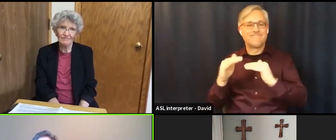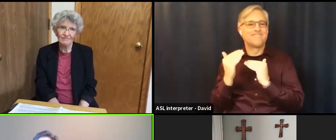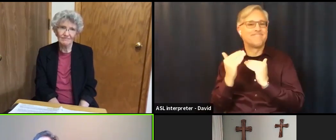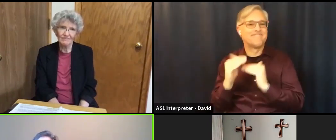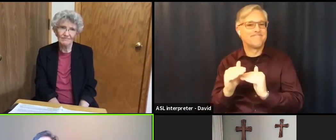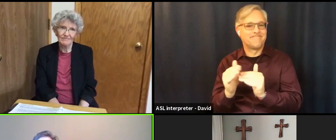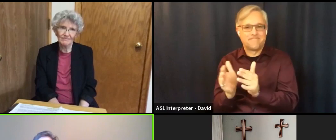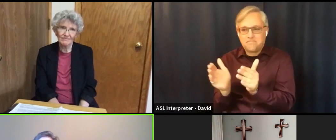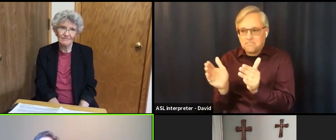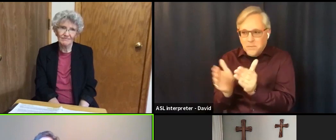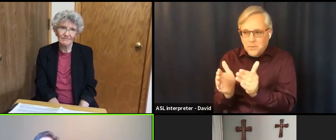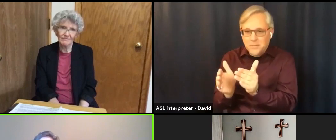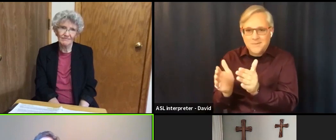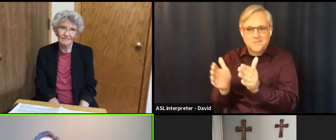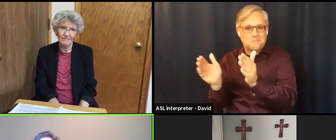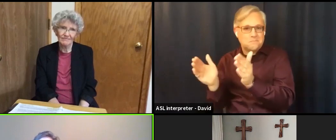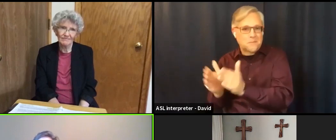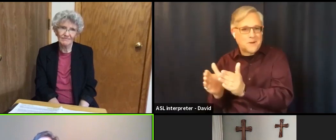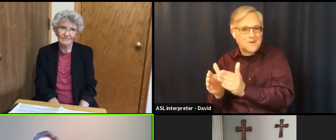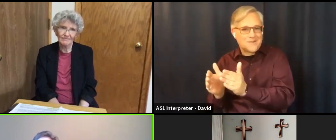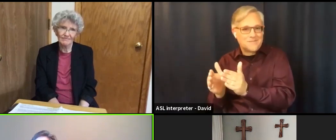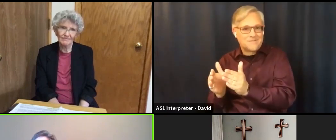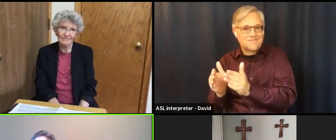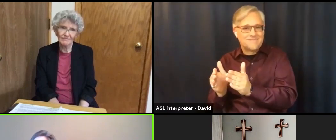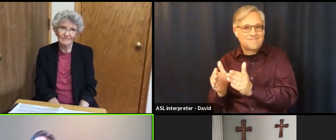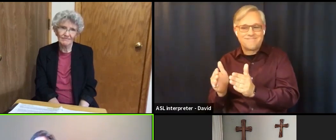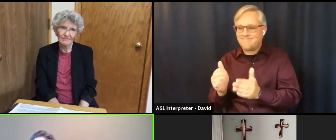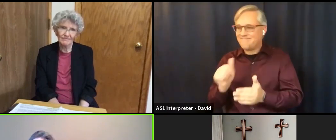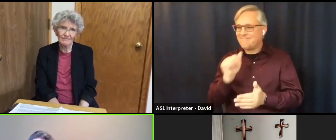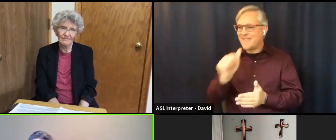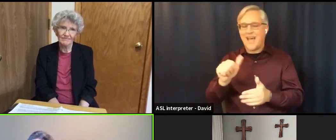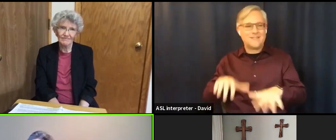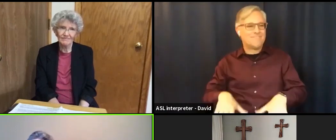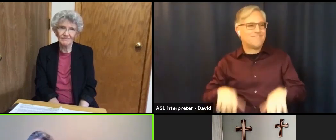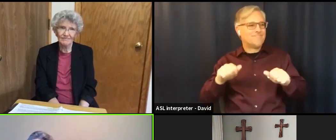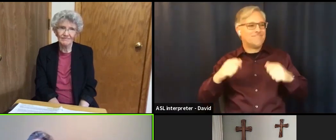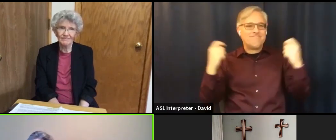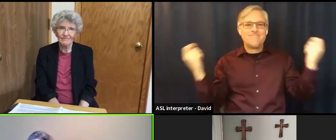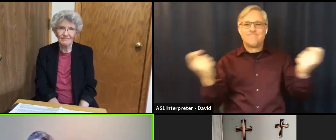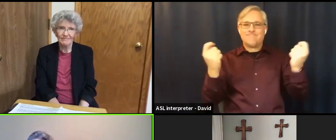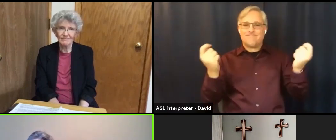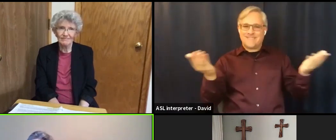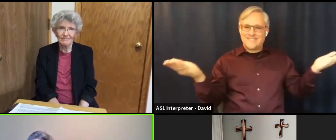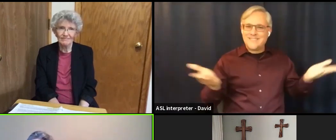they were not held in our community.